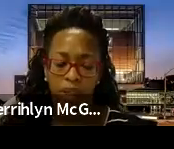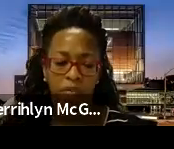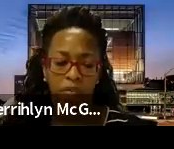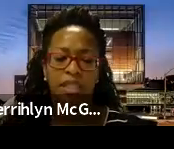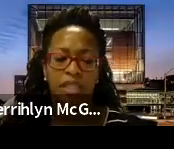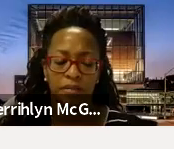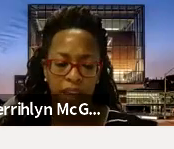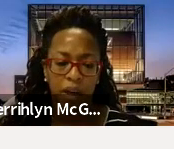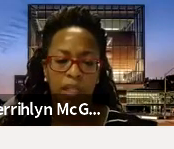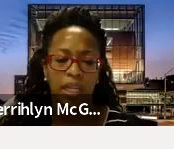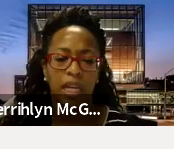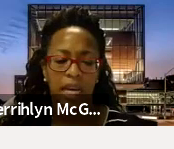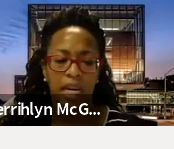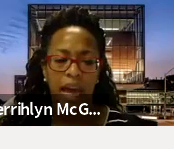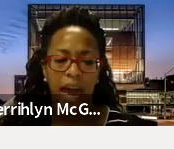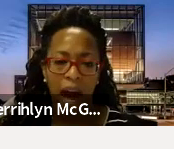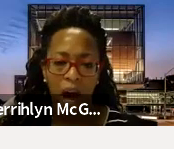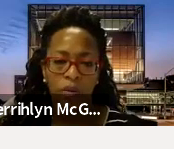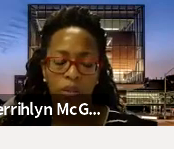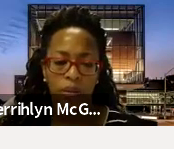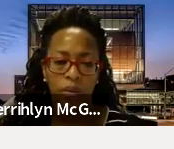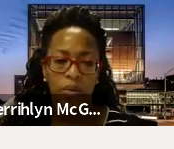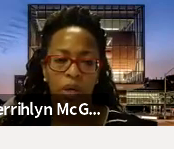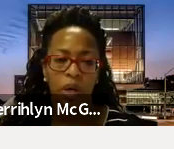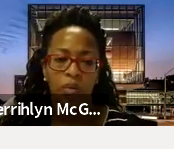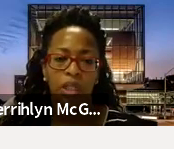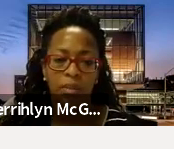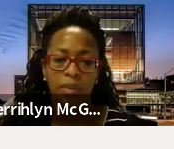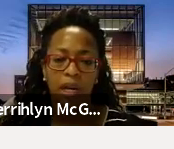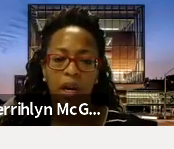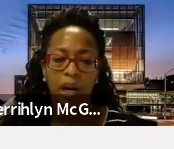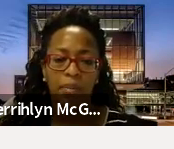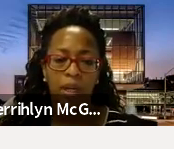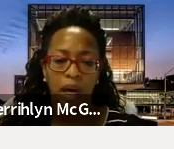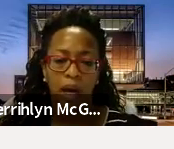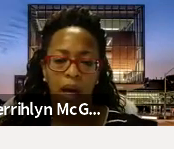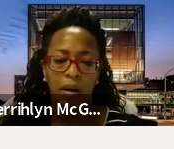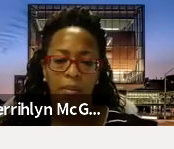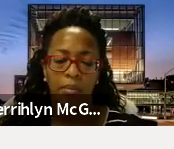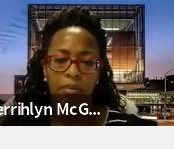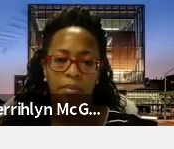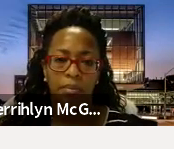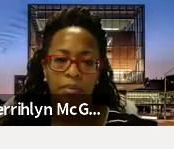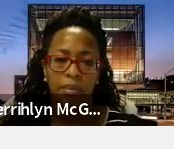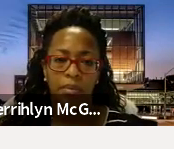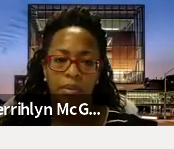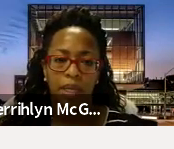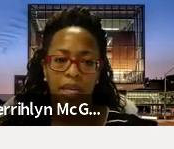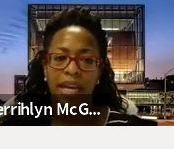relationships with our friends and family and how to really become an